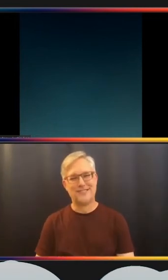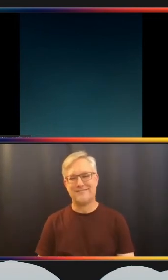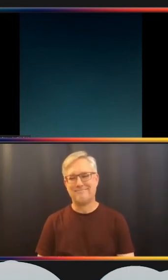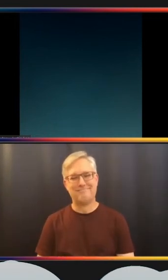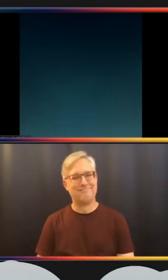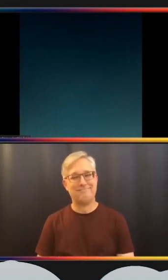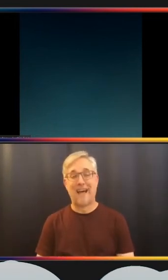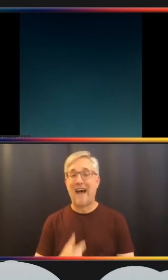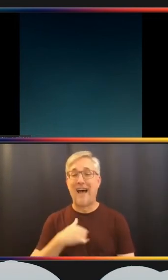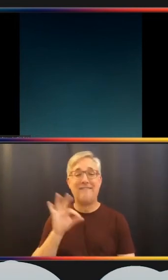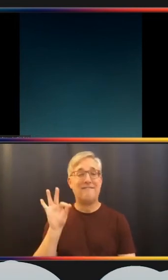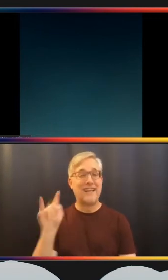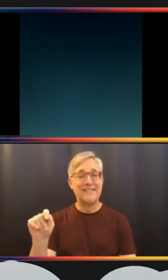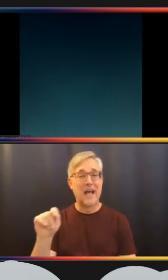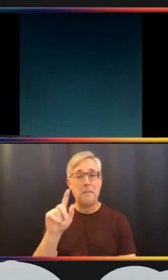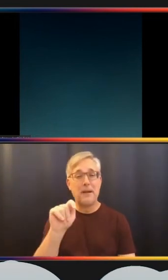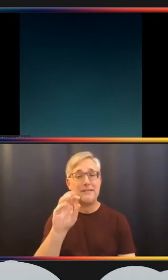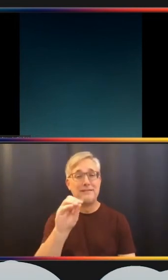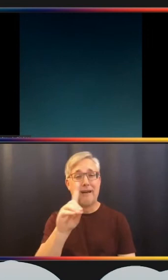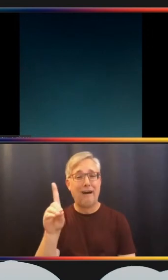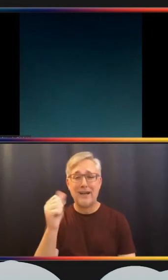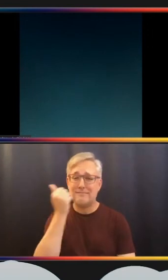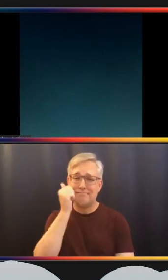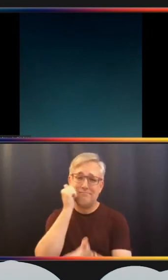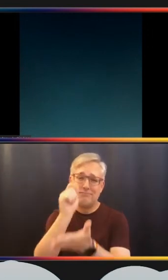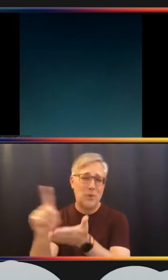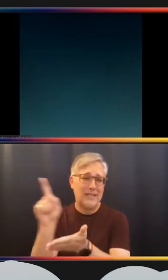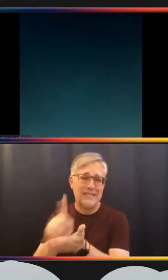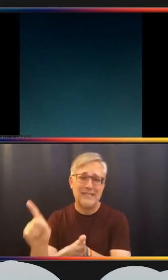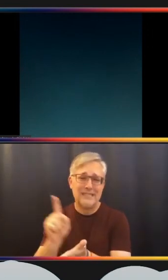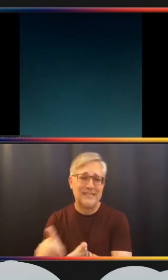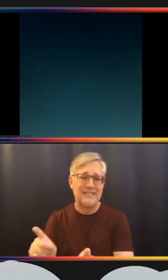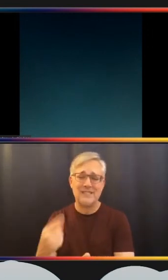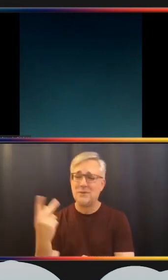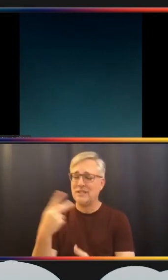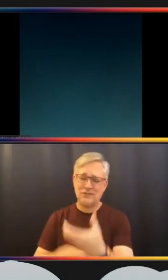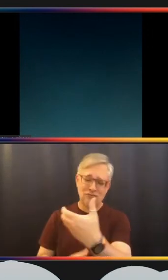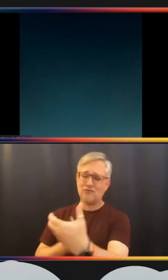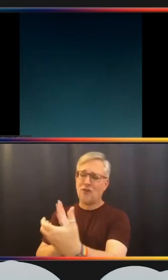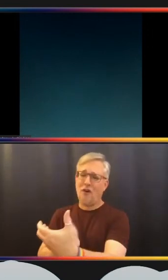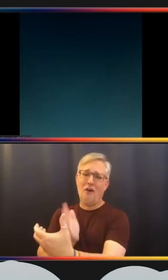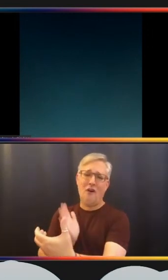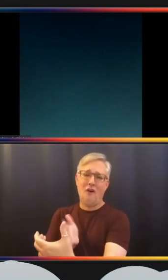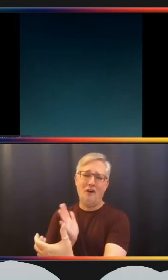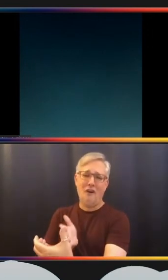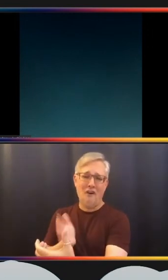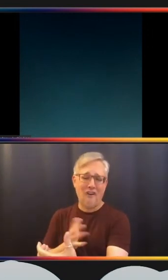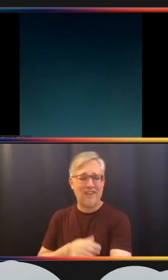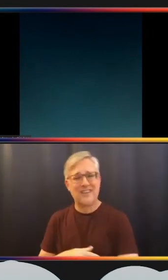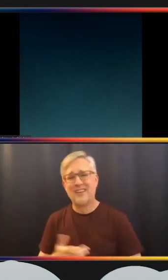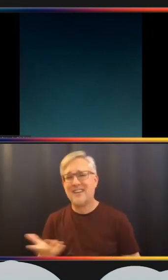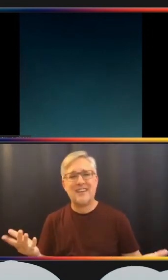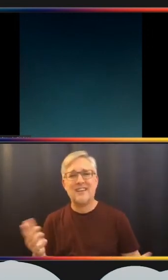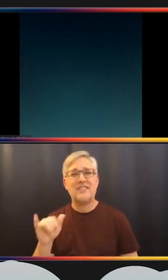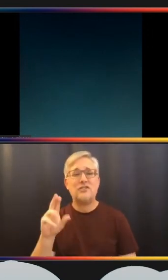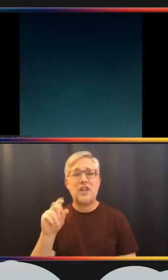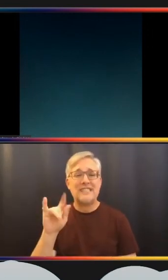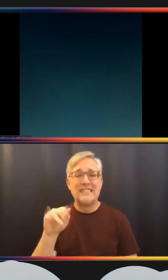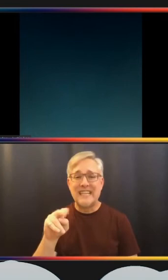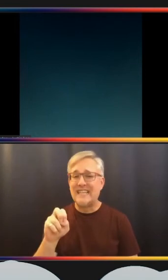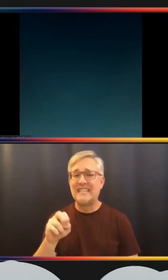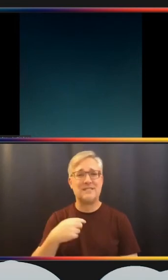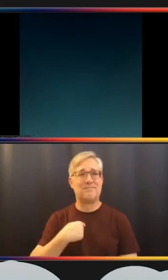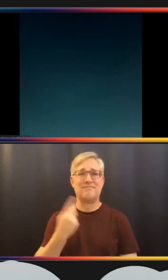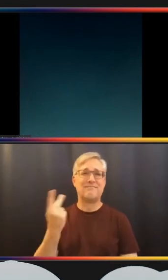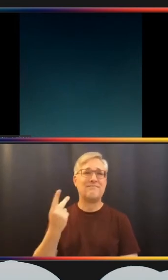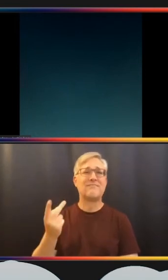Todd probably weekly. We talk all the time. I mean, Justine and I were on the phone the other, like, it's just, they're really like my family,